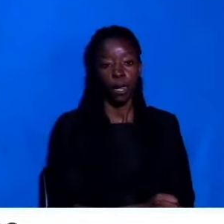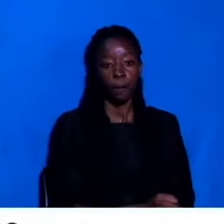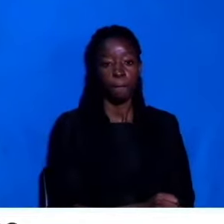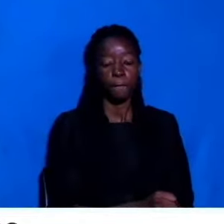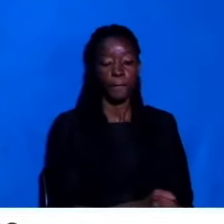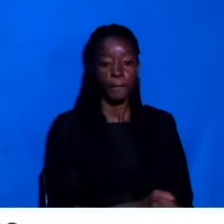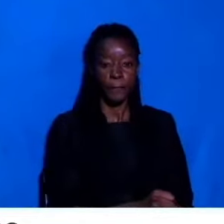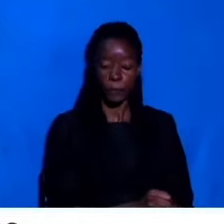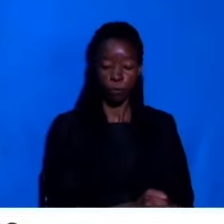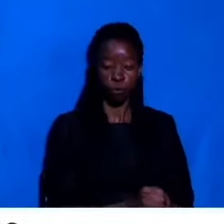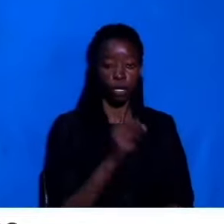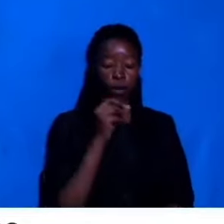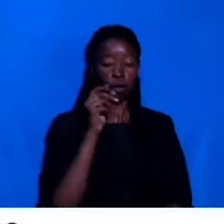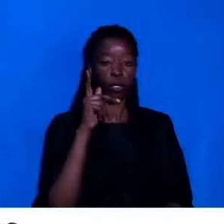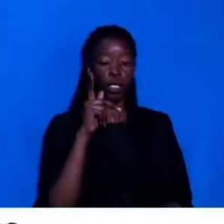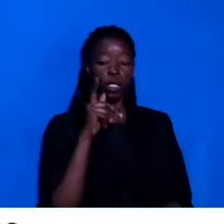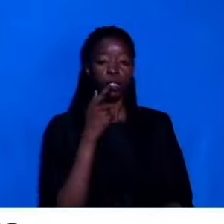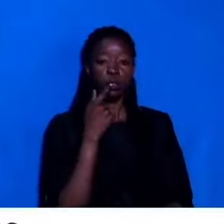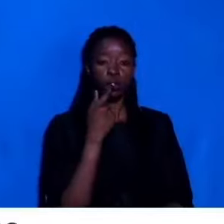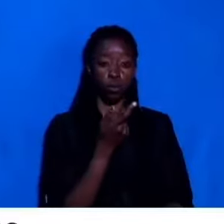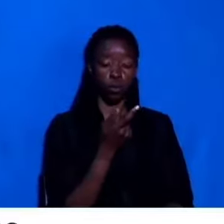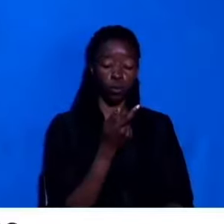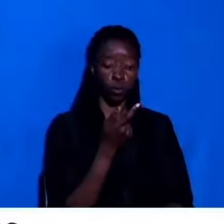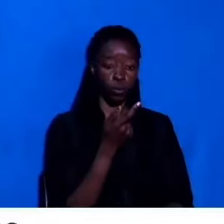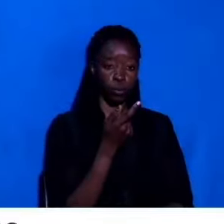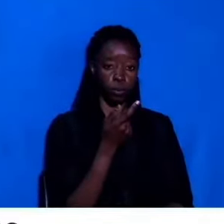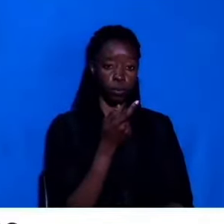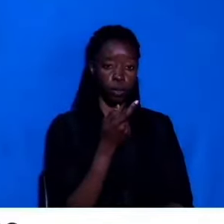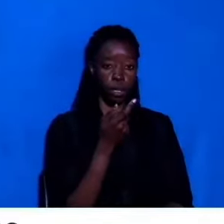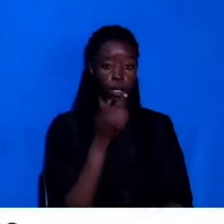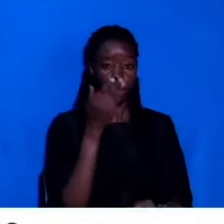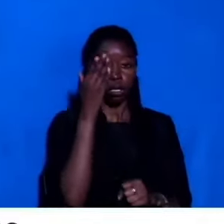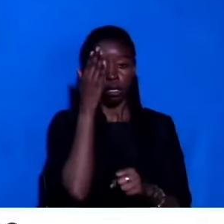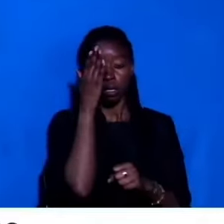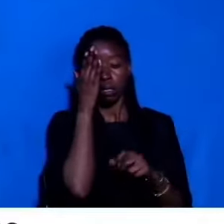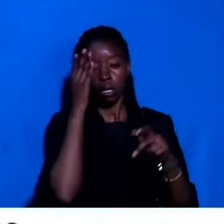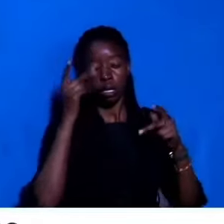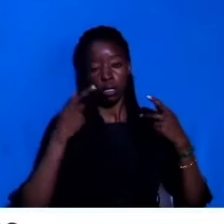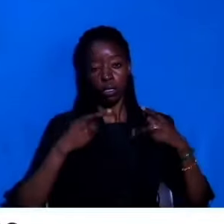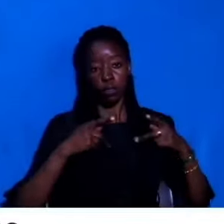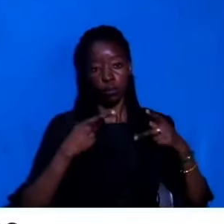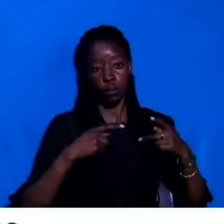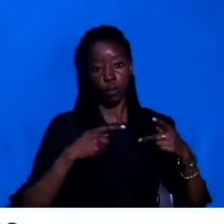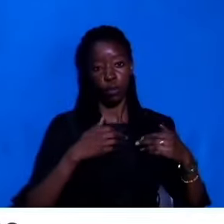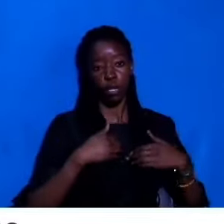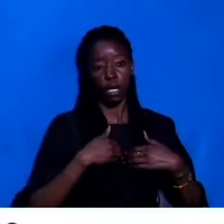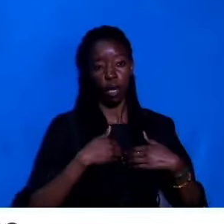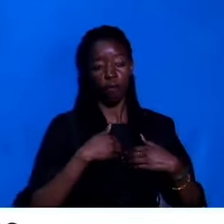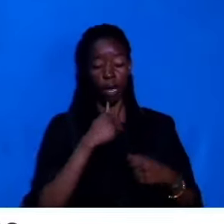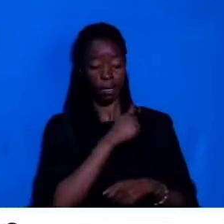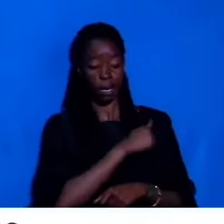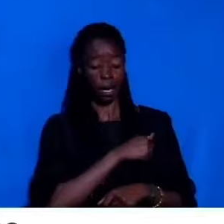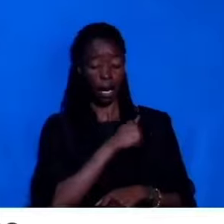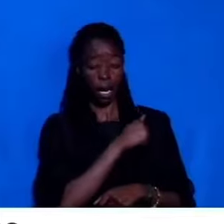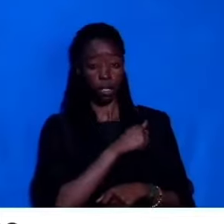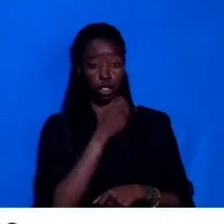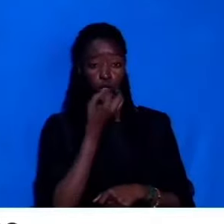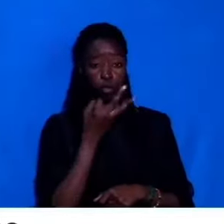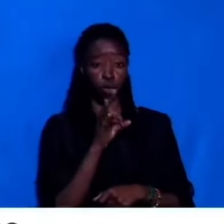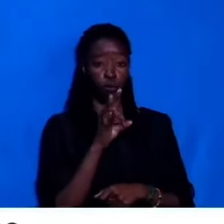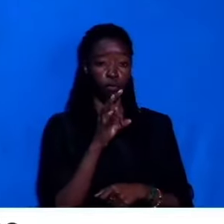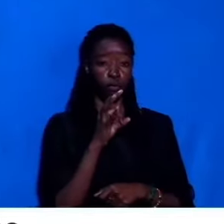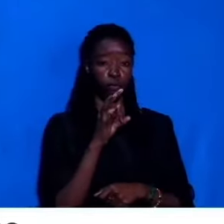Okay. So, recharge. So, the Israelites had a crippling attitude of complaining and grabbing. God